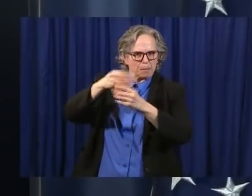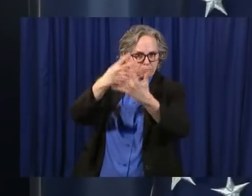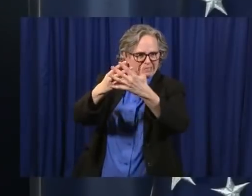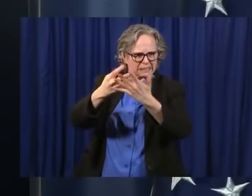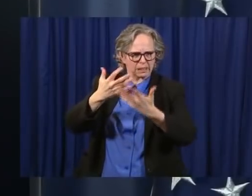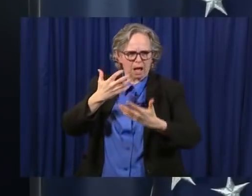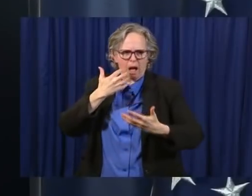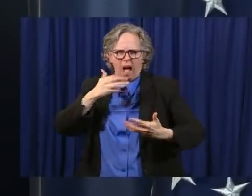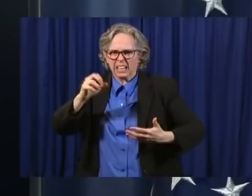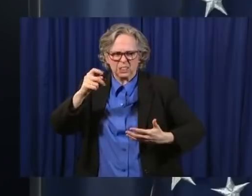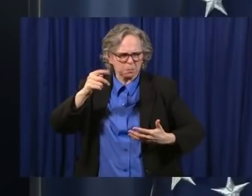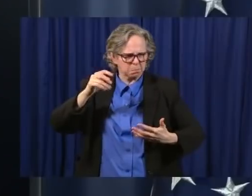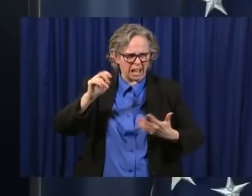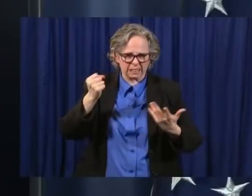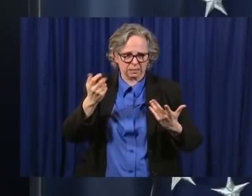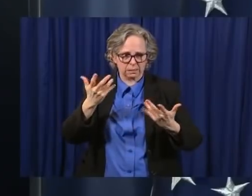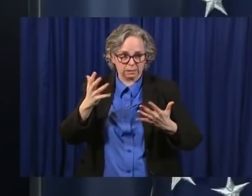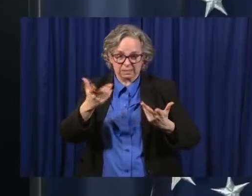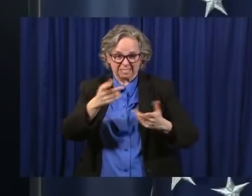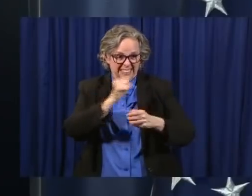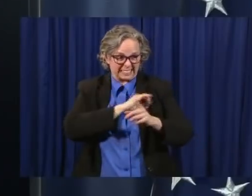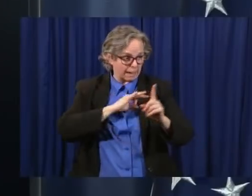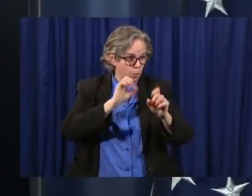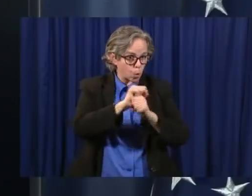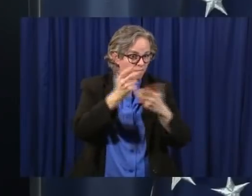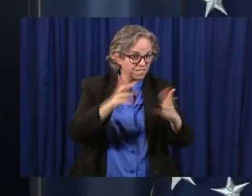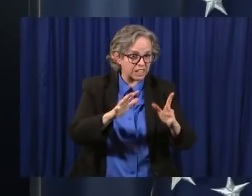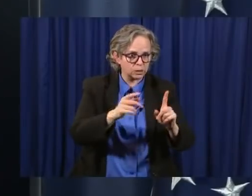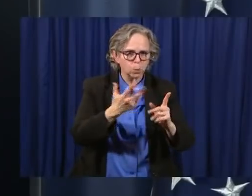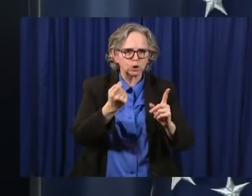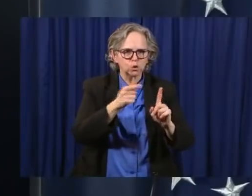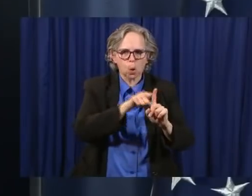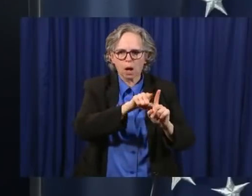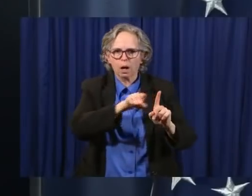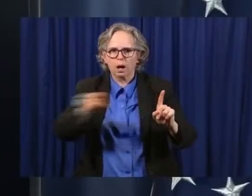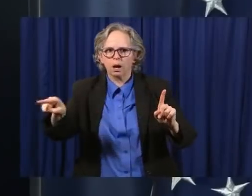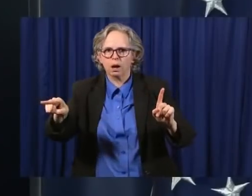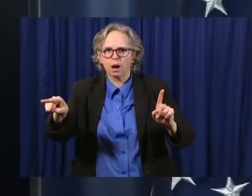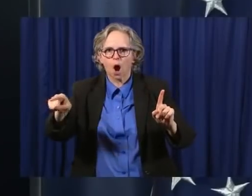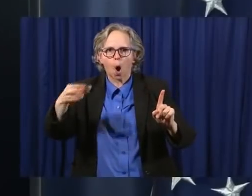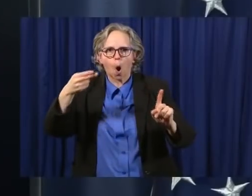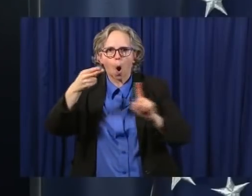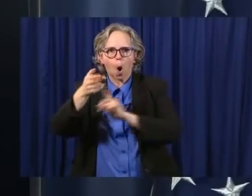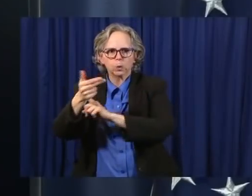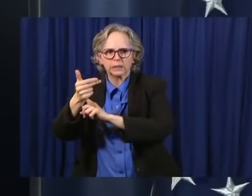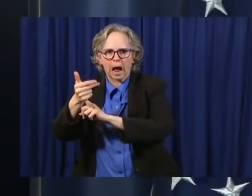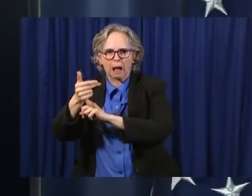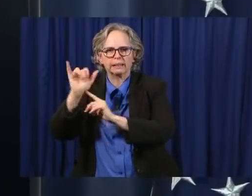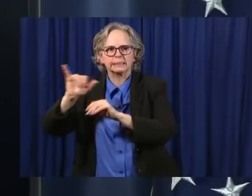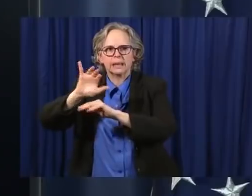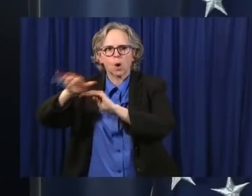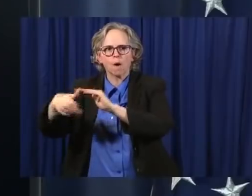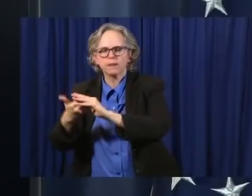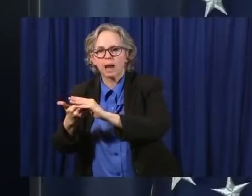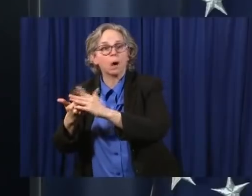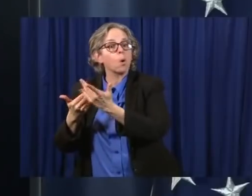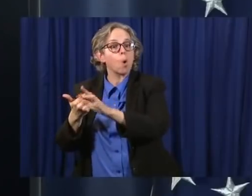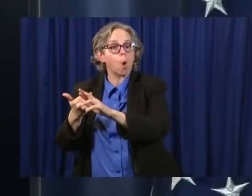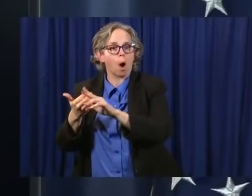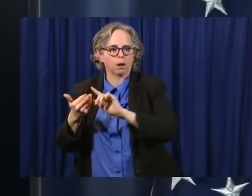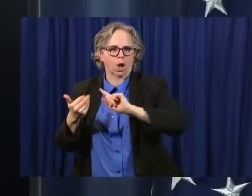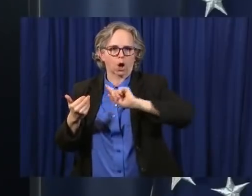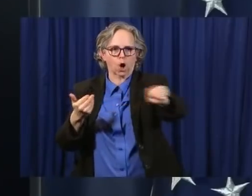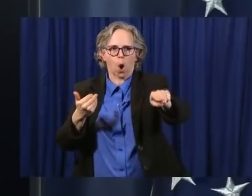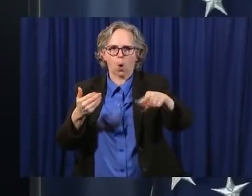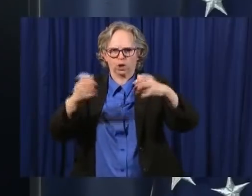home after that if you want to, or so that you could check in and sleep the night and not go home. That's not something we mandate. That's something we